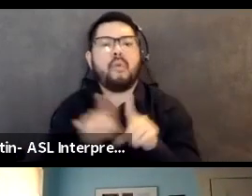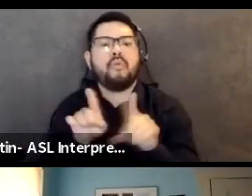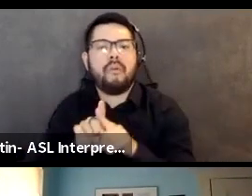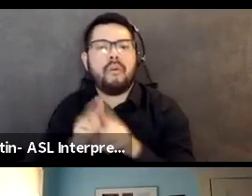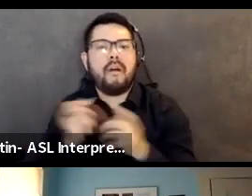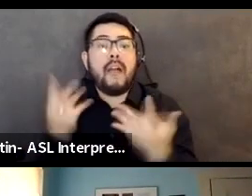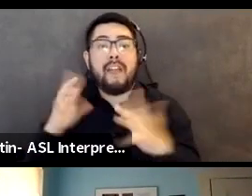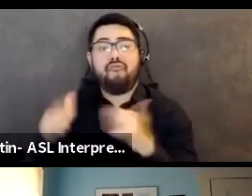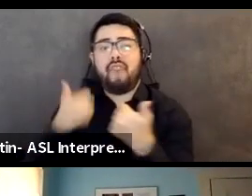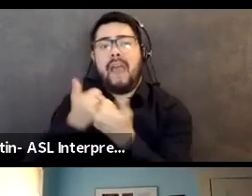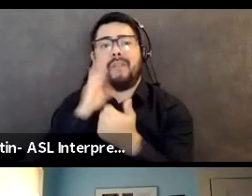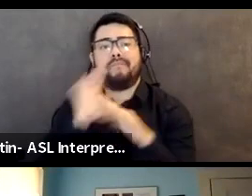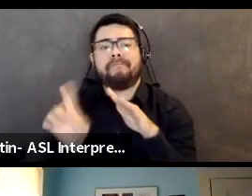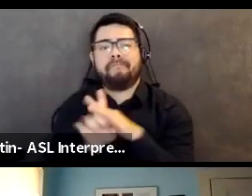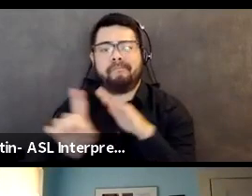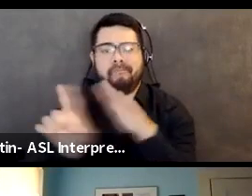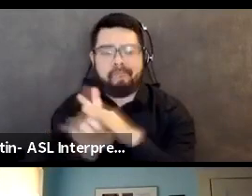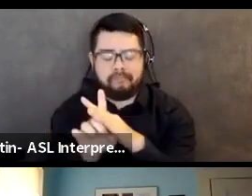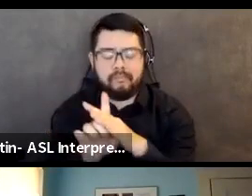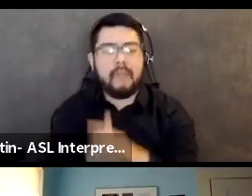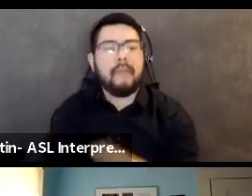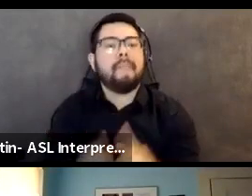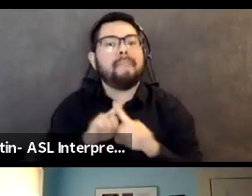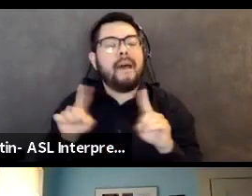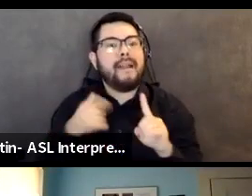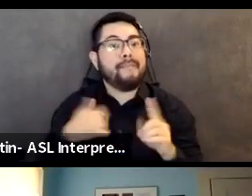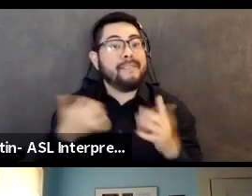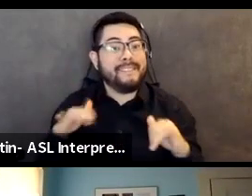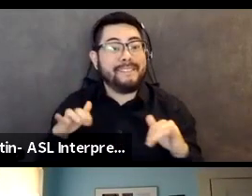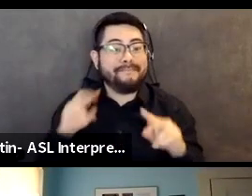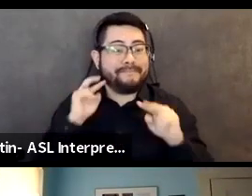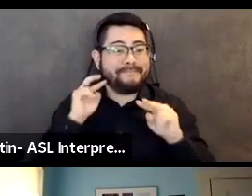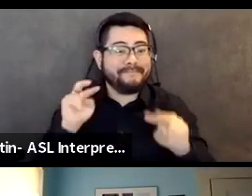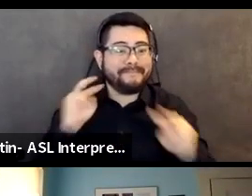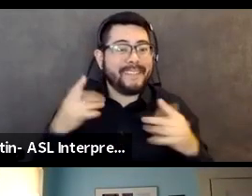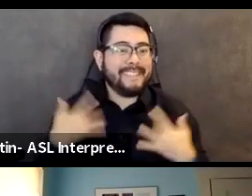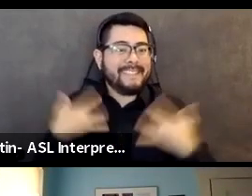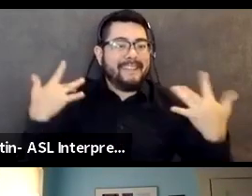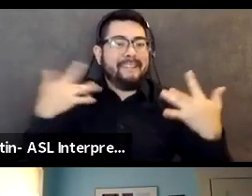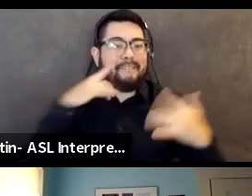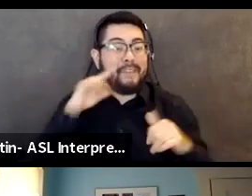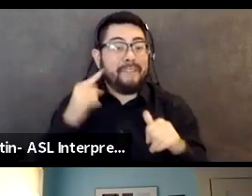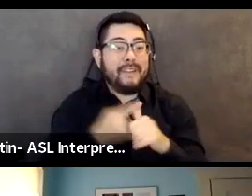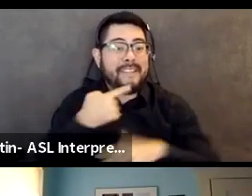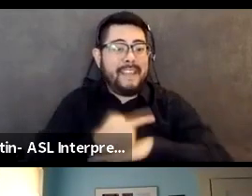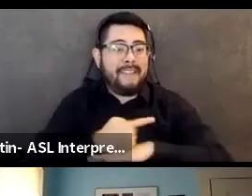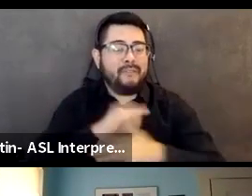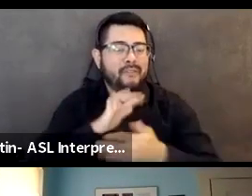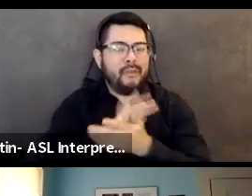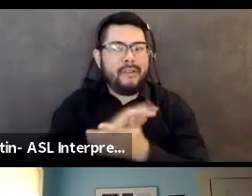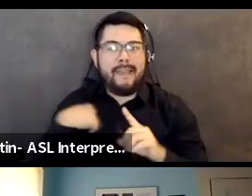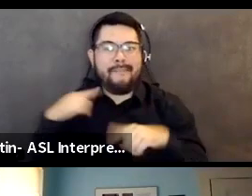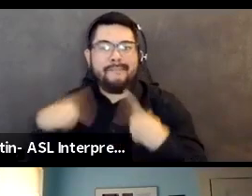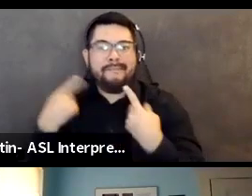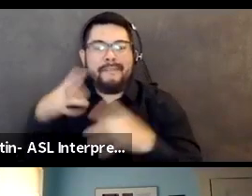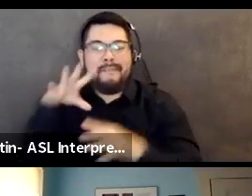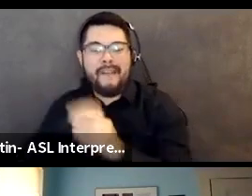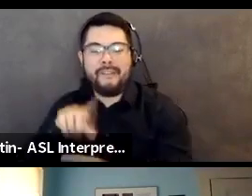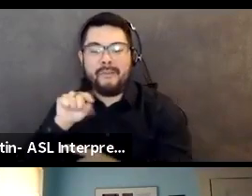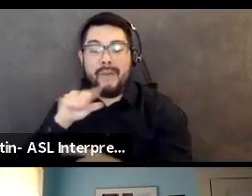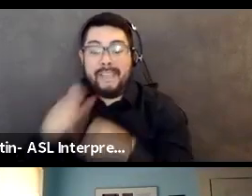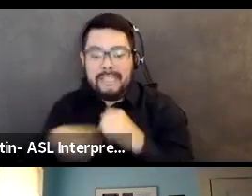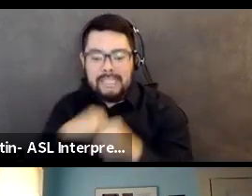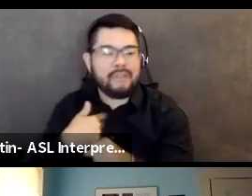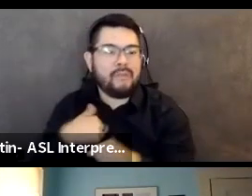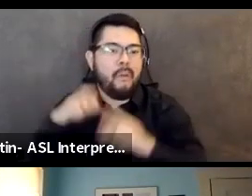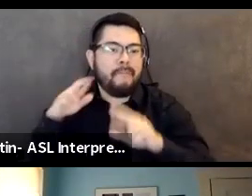challenge for us as a school system but i remain excited about the first day of school just as i have for the past 20 years in public education and i hope that you share